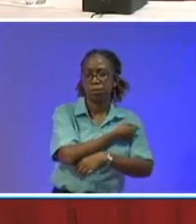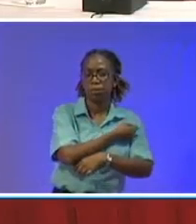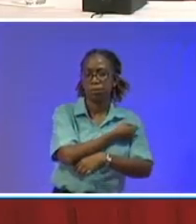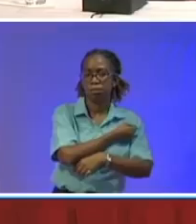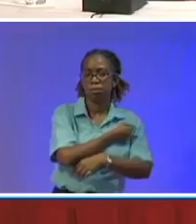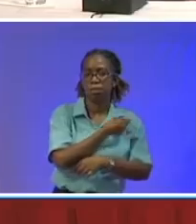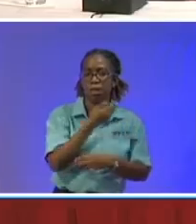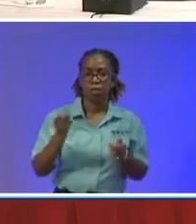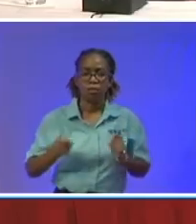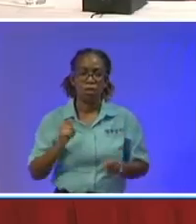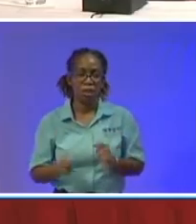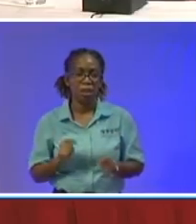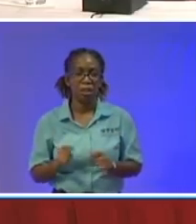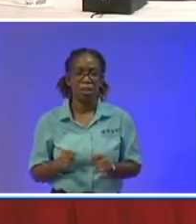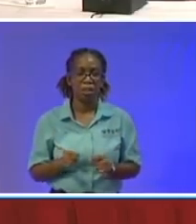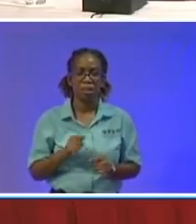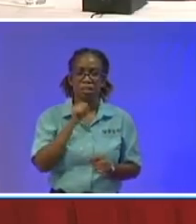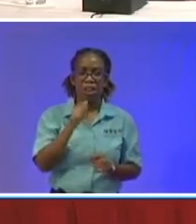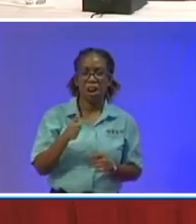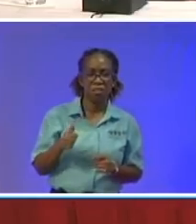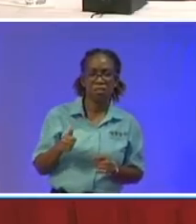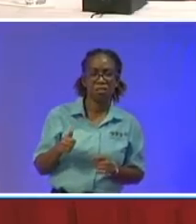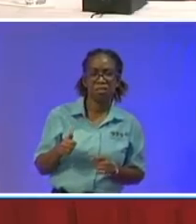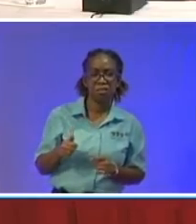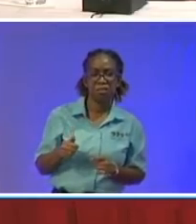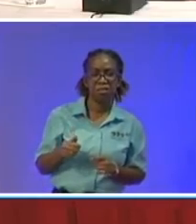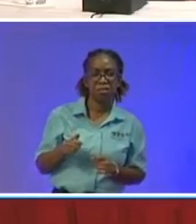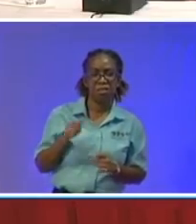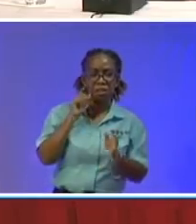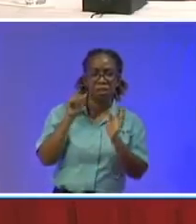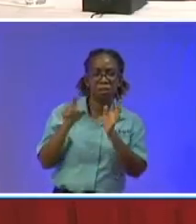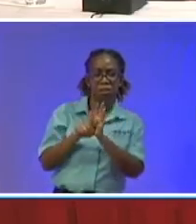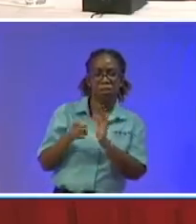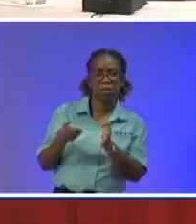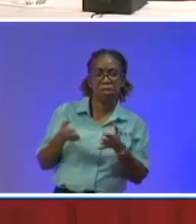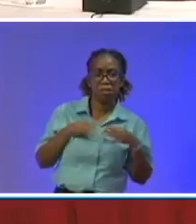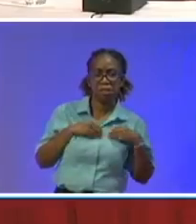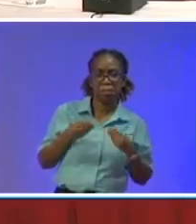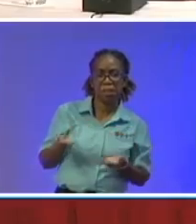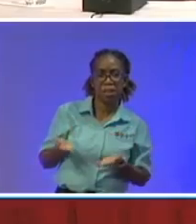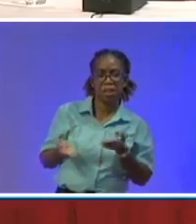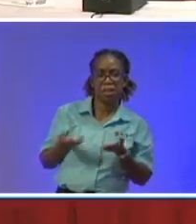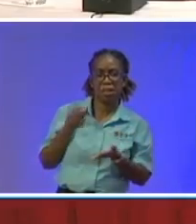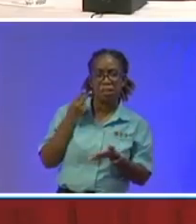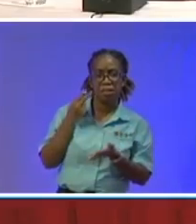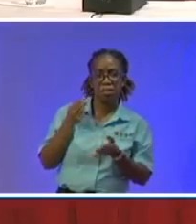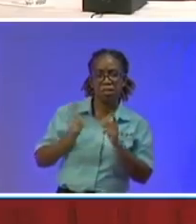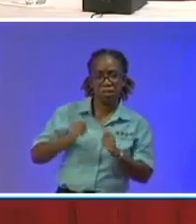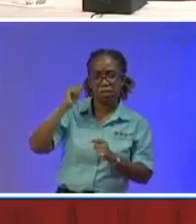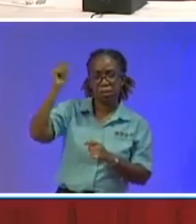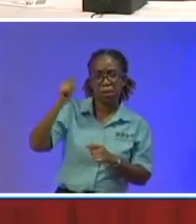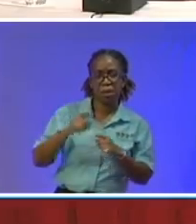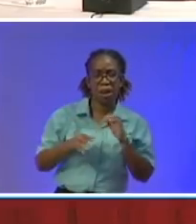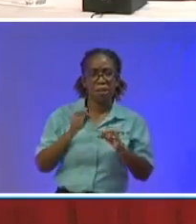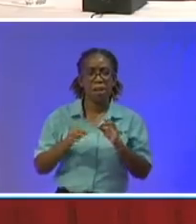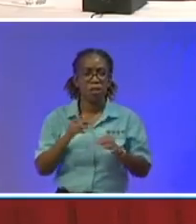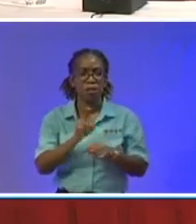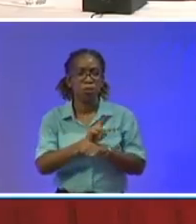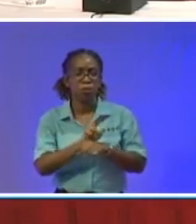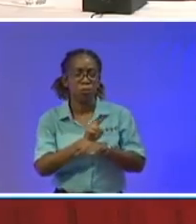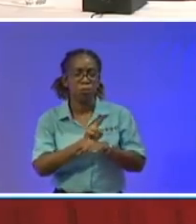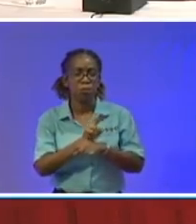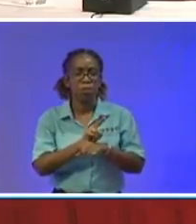a Pfizer booster, will she be allowed entry into the country without having to quarantine? Yes,